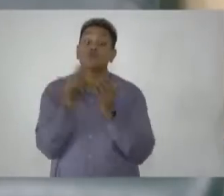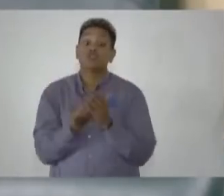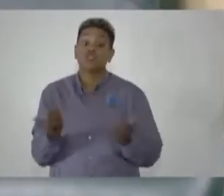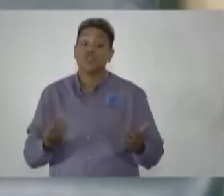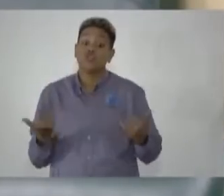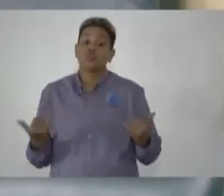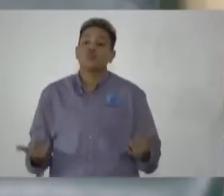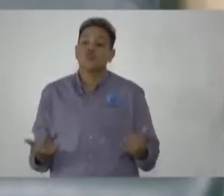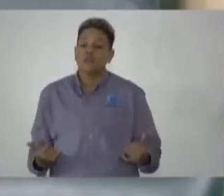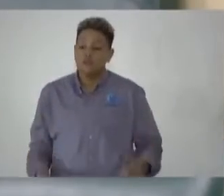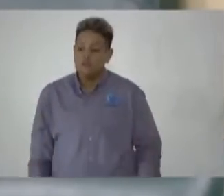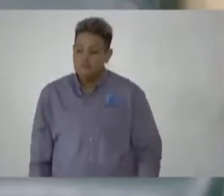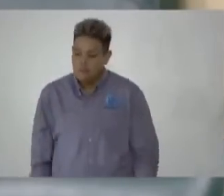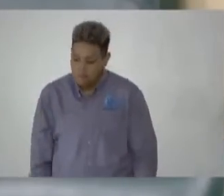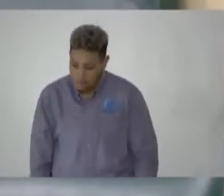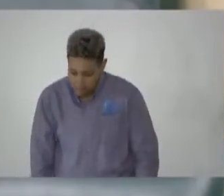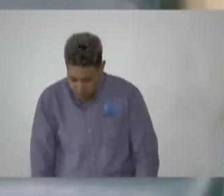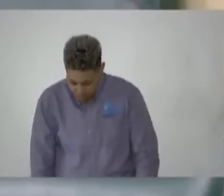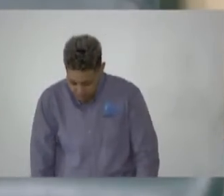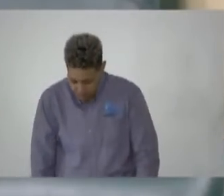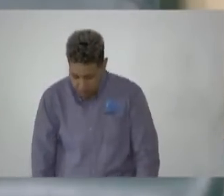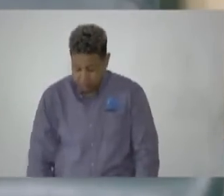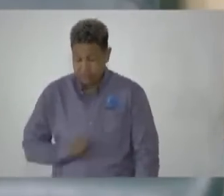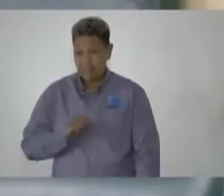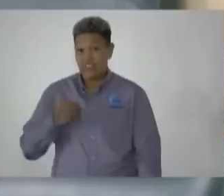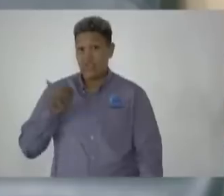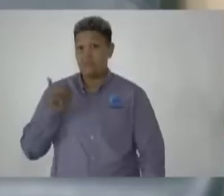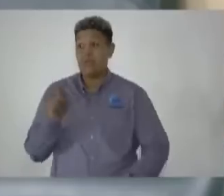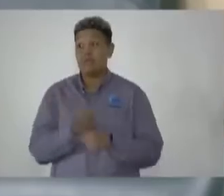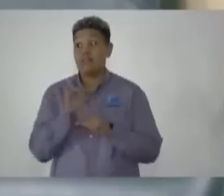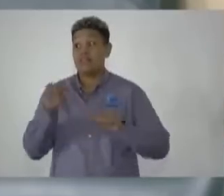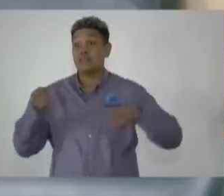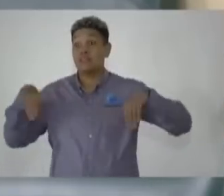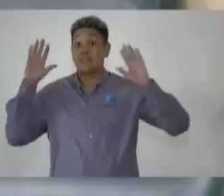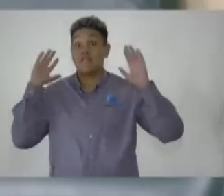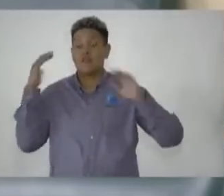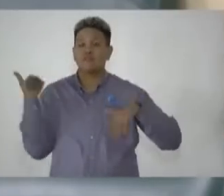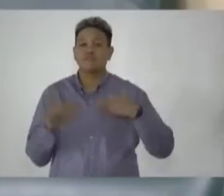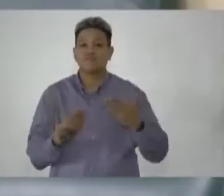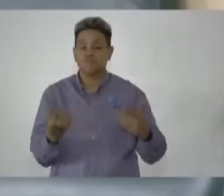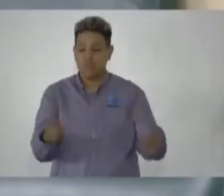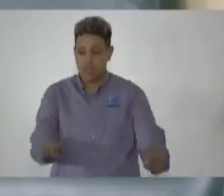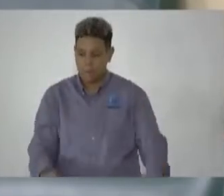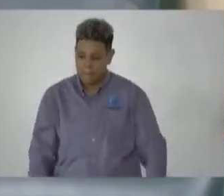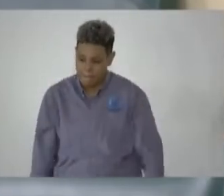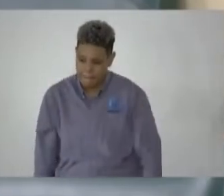today. And I am very glad I made that sacrifice.